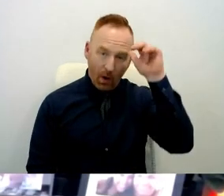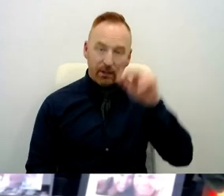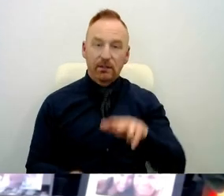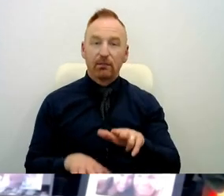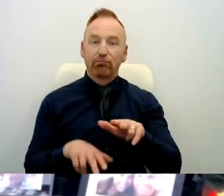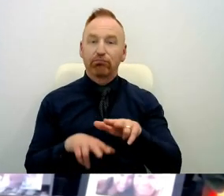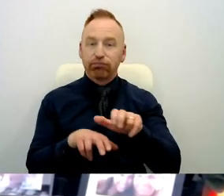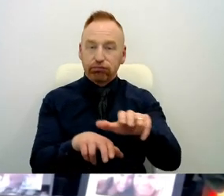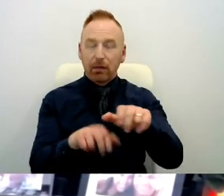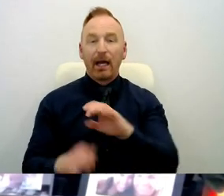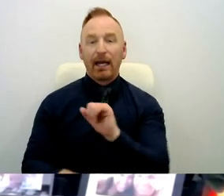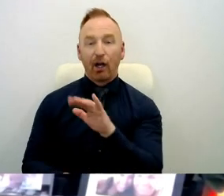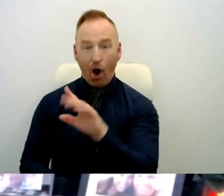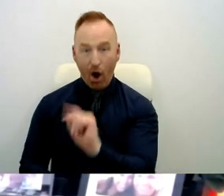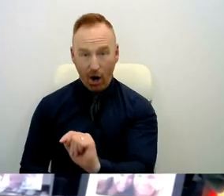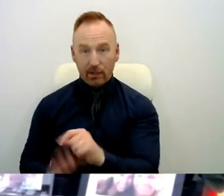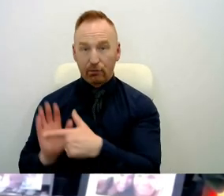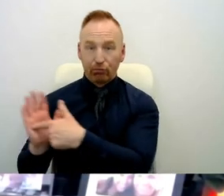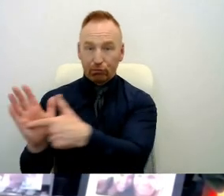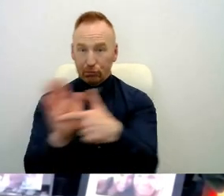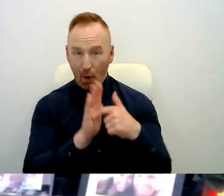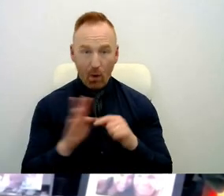and her body was burned.